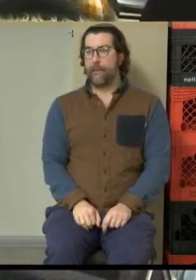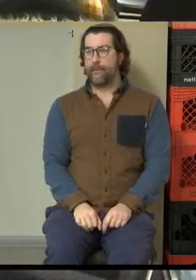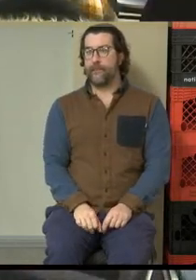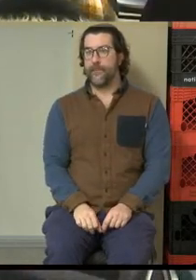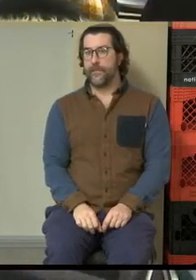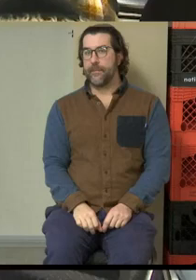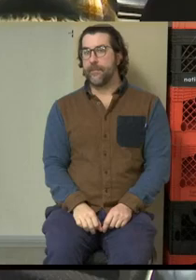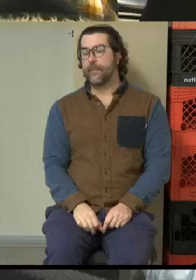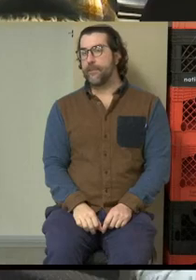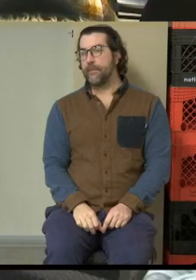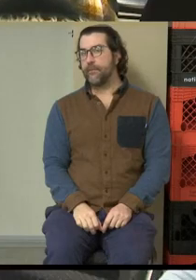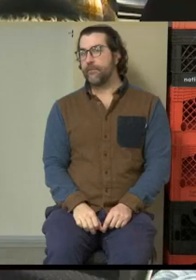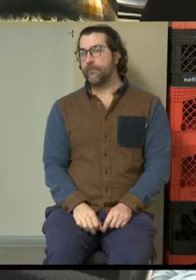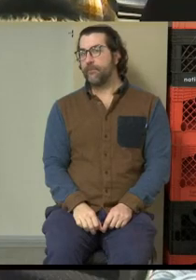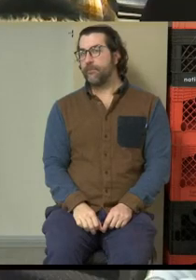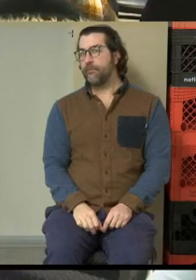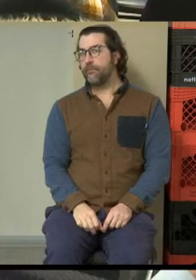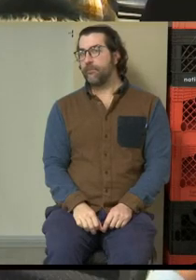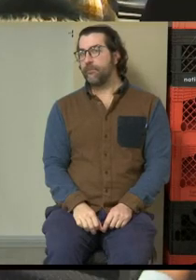Yeah. Yes, I'm sorry.